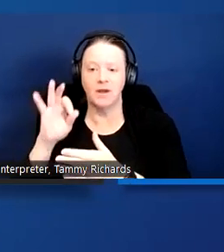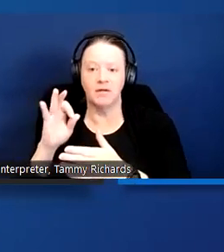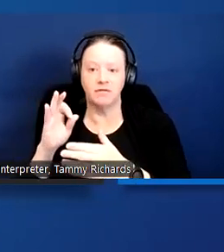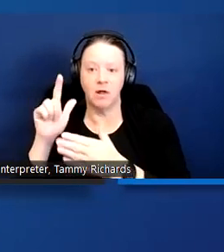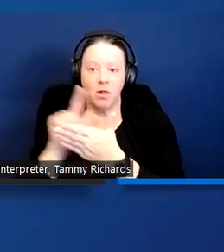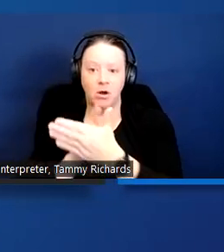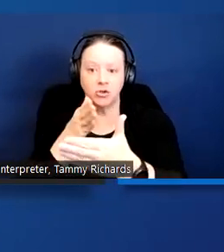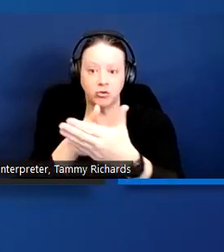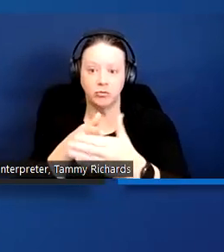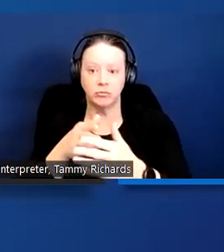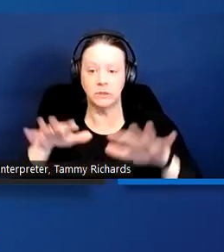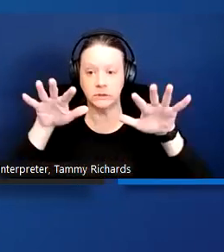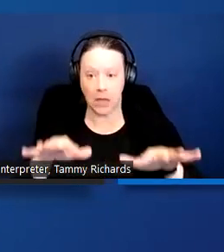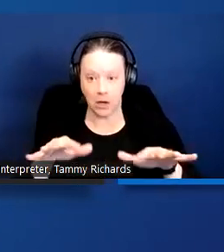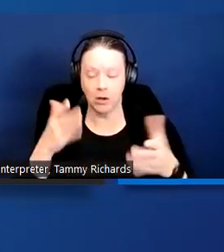with providing